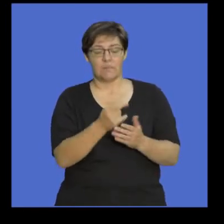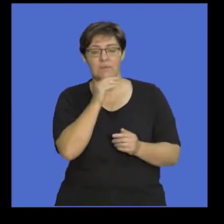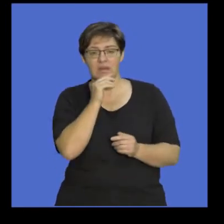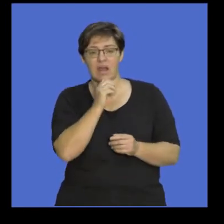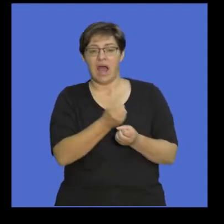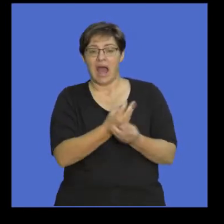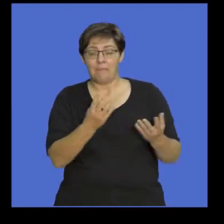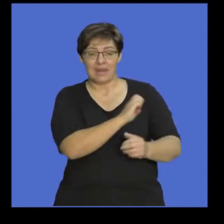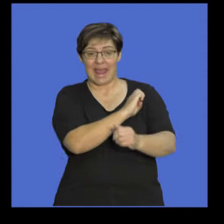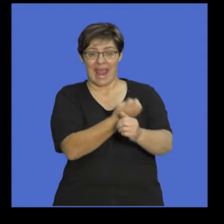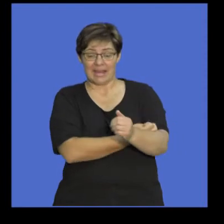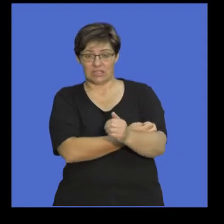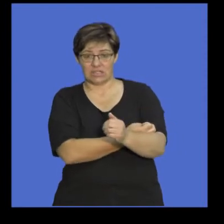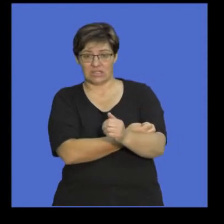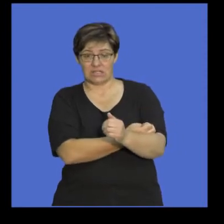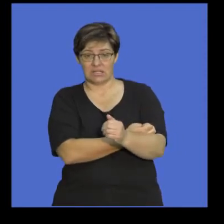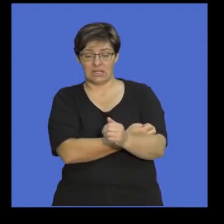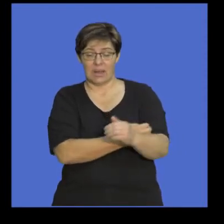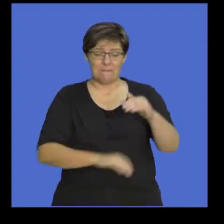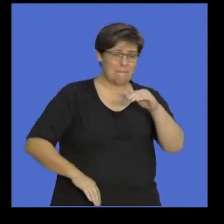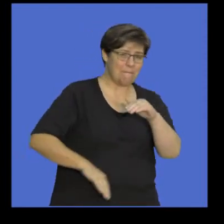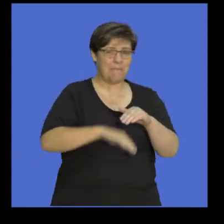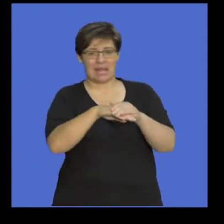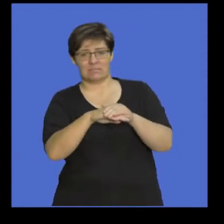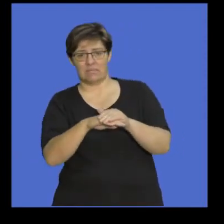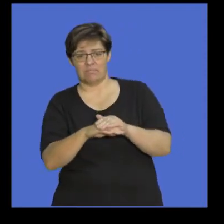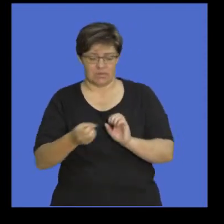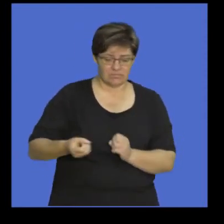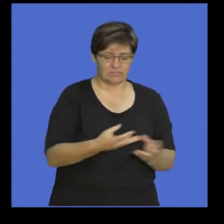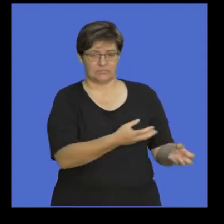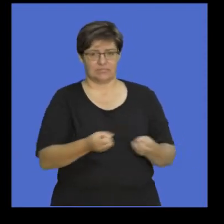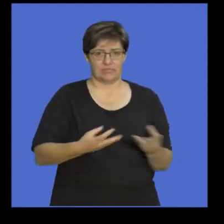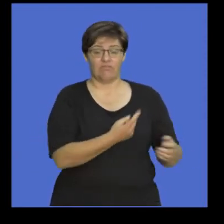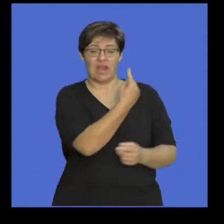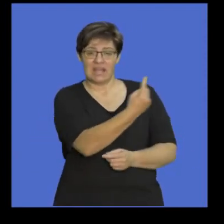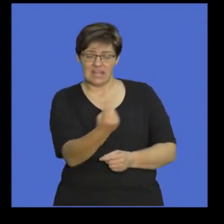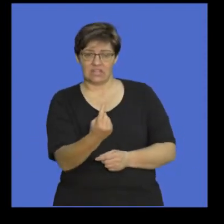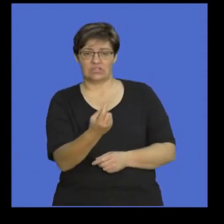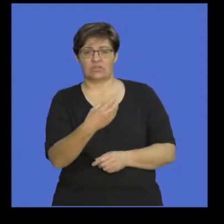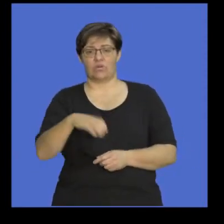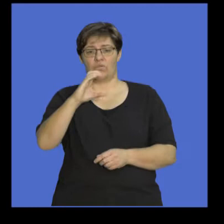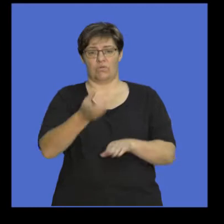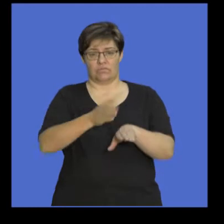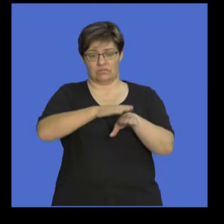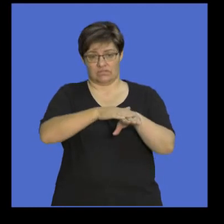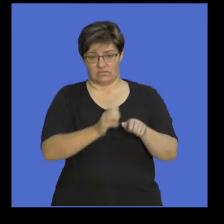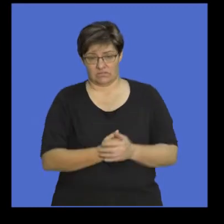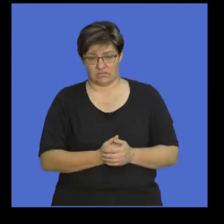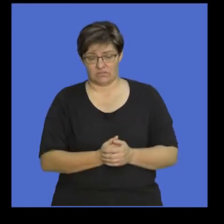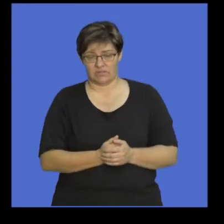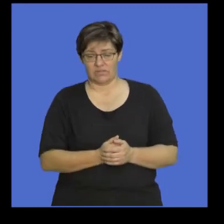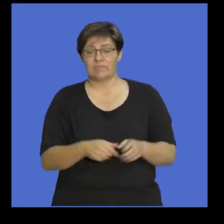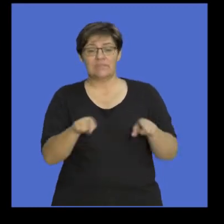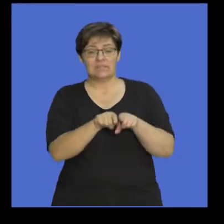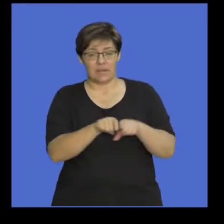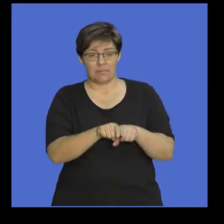maximum amount of energy that can be dissipated by a source for every coulomb of charge, right? So we're also familiar with the